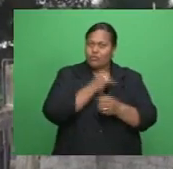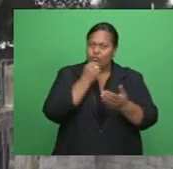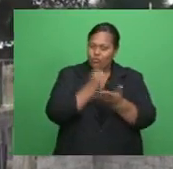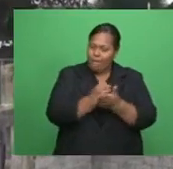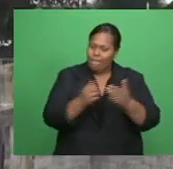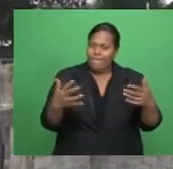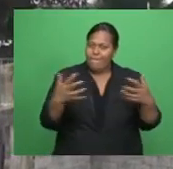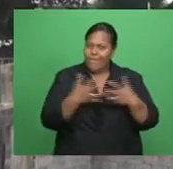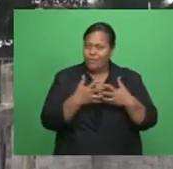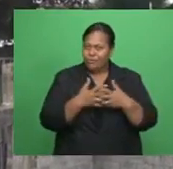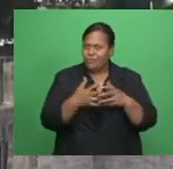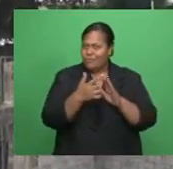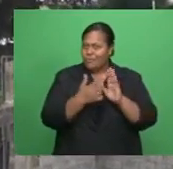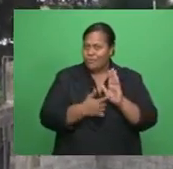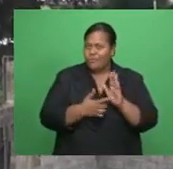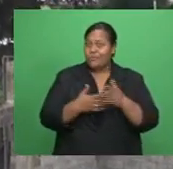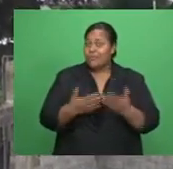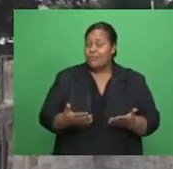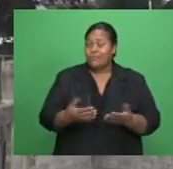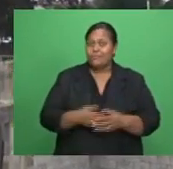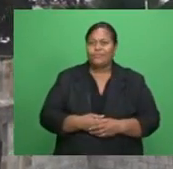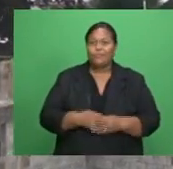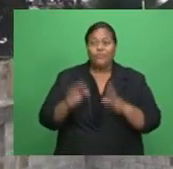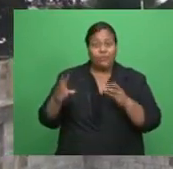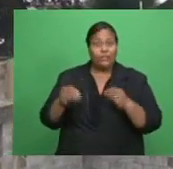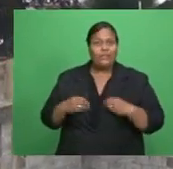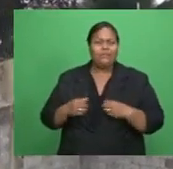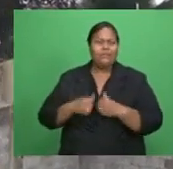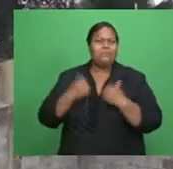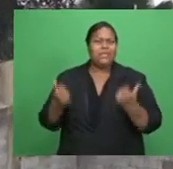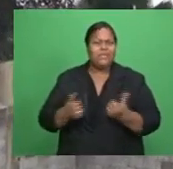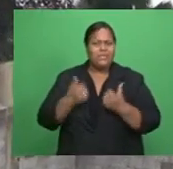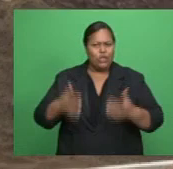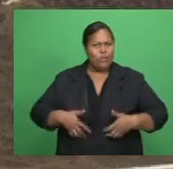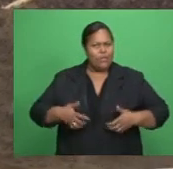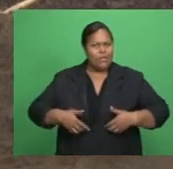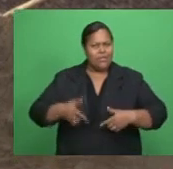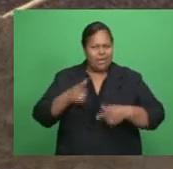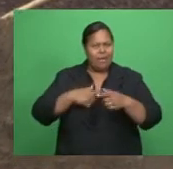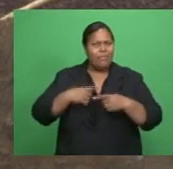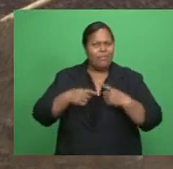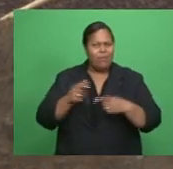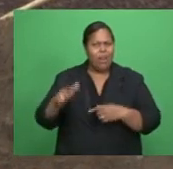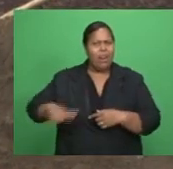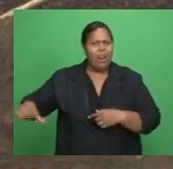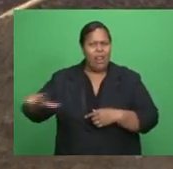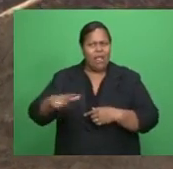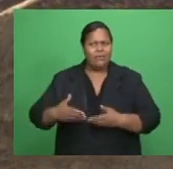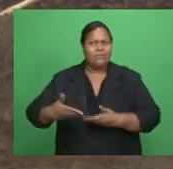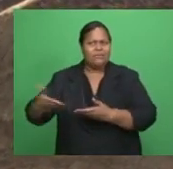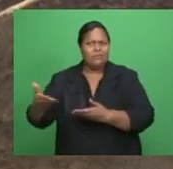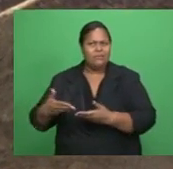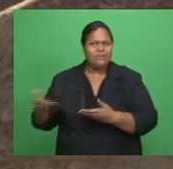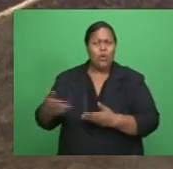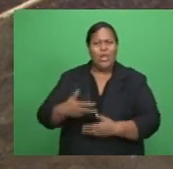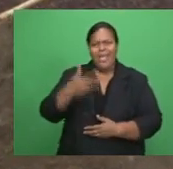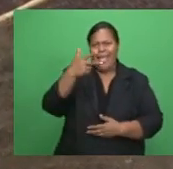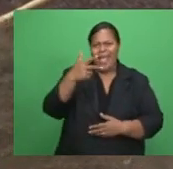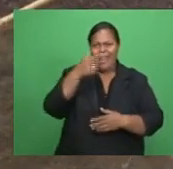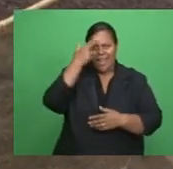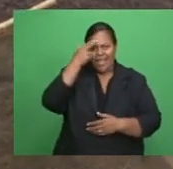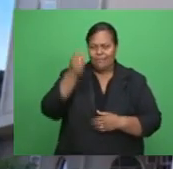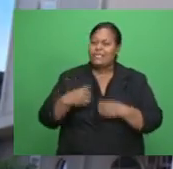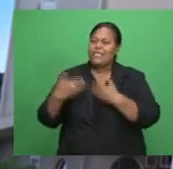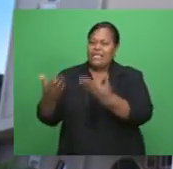Sito says they have received numerous complaints on lot allocation. She says while only 8 names have been given to FICAC at this